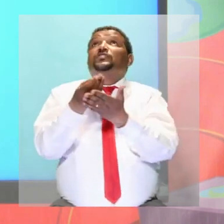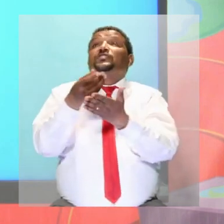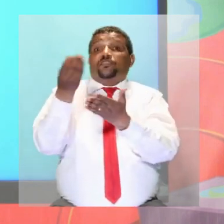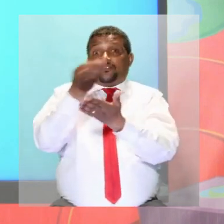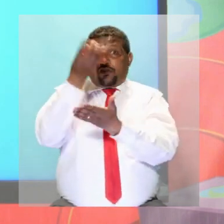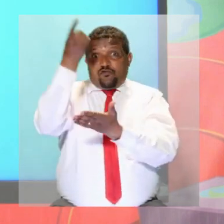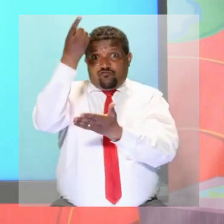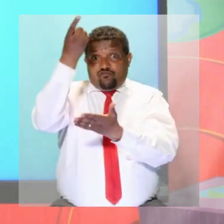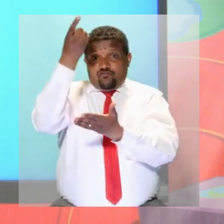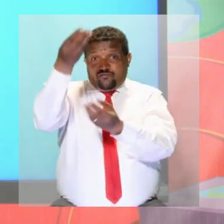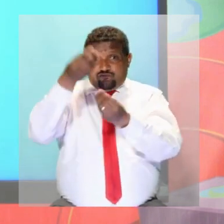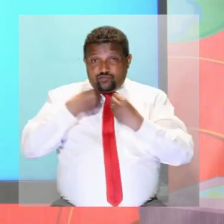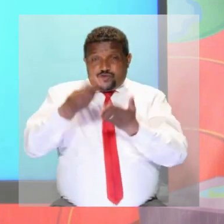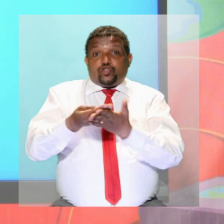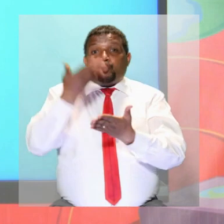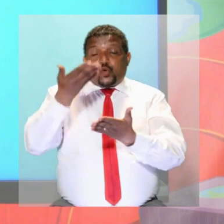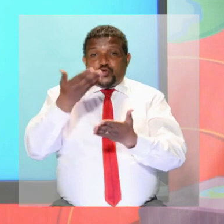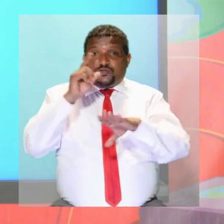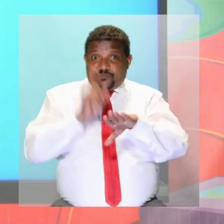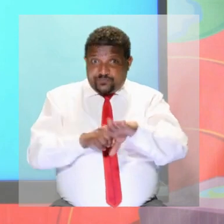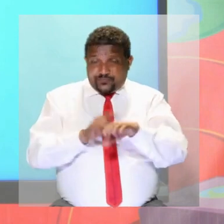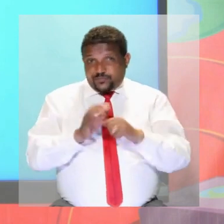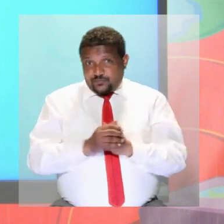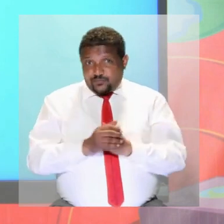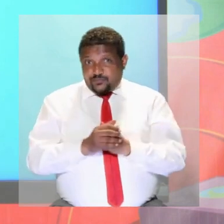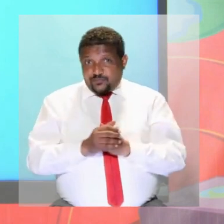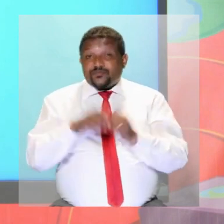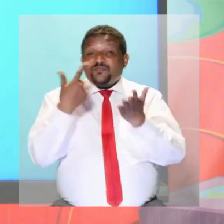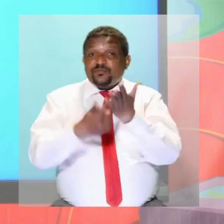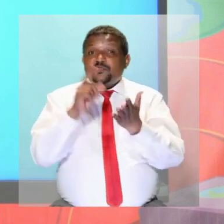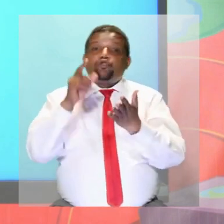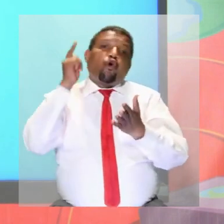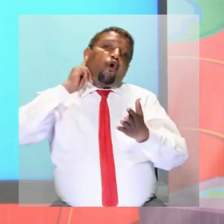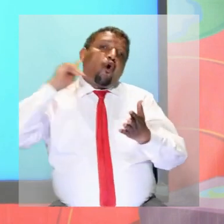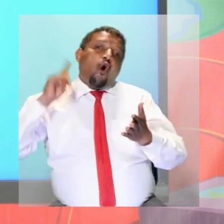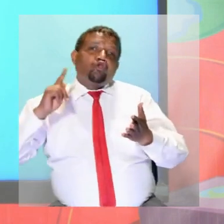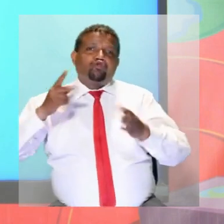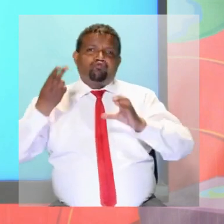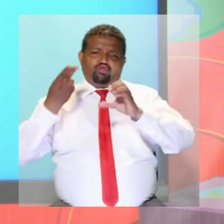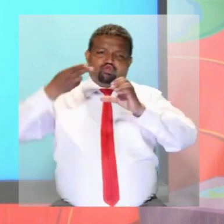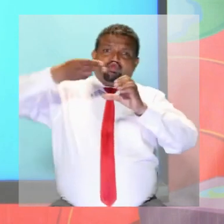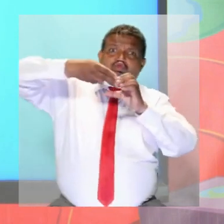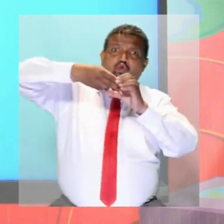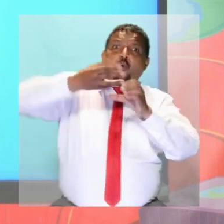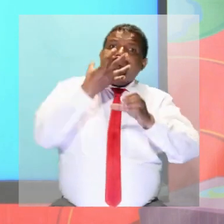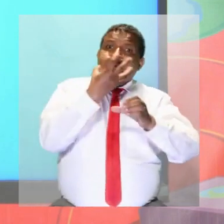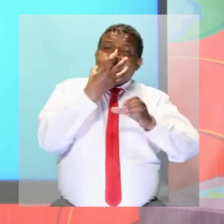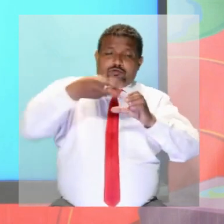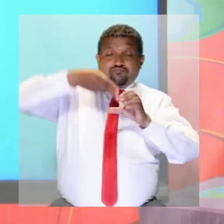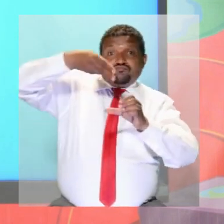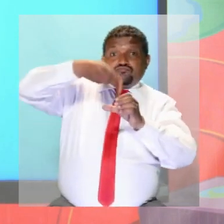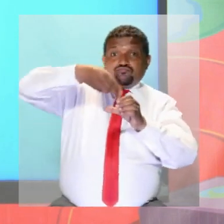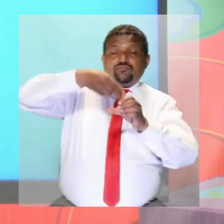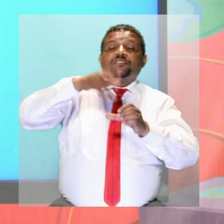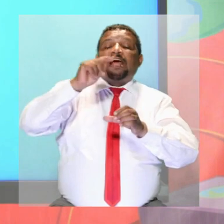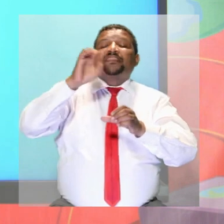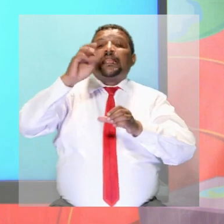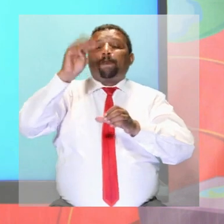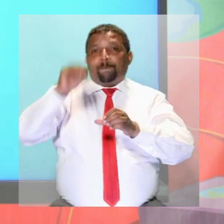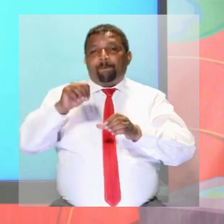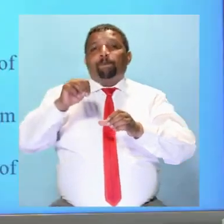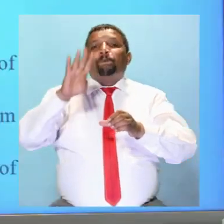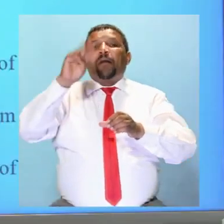all the natural resources such as gold, crude oil, tantalum,